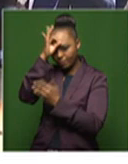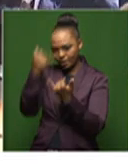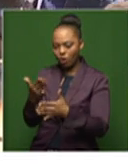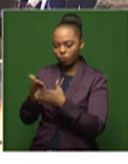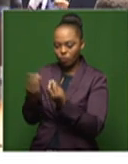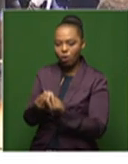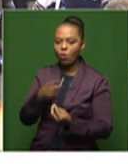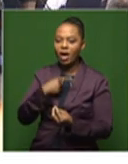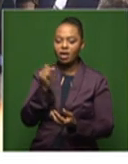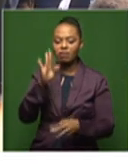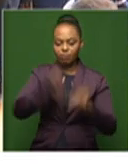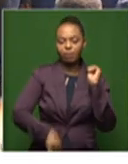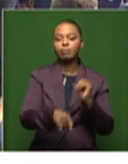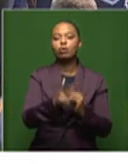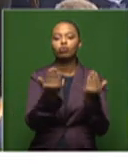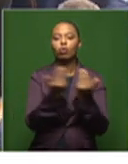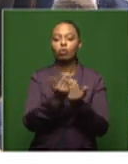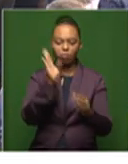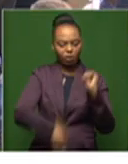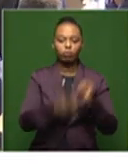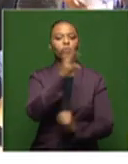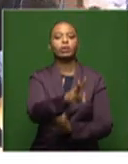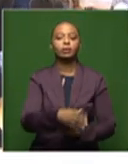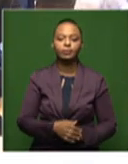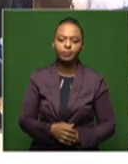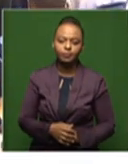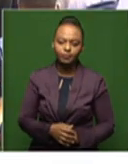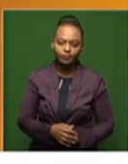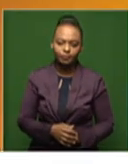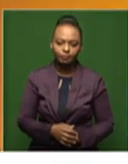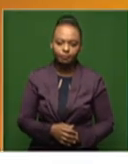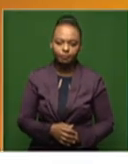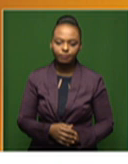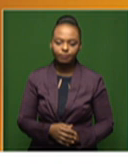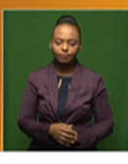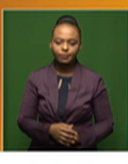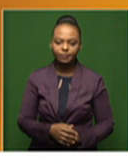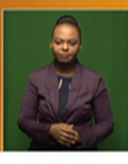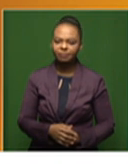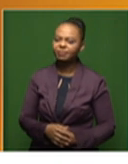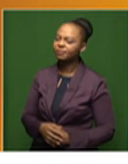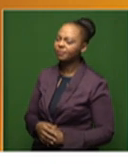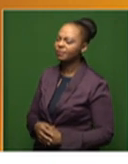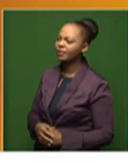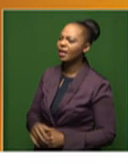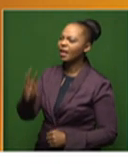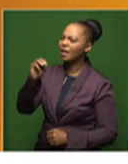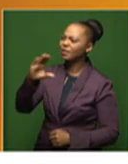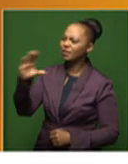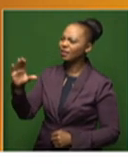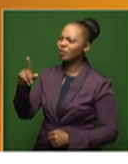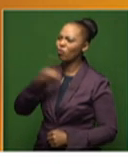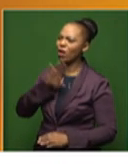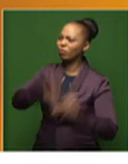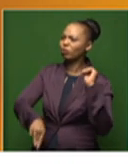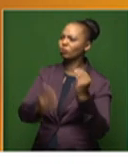charges, if we have to lay charges with law enforcement agencies. But MEC, what exactly would you be charging schools